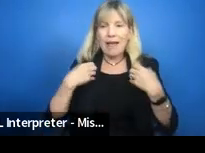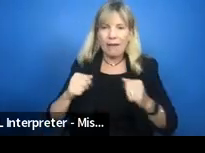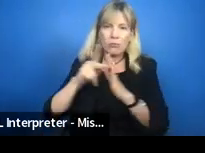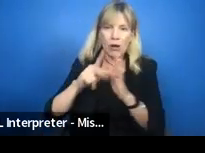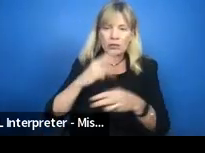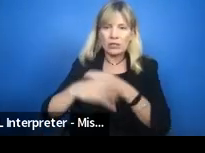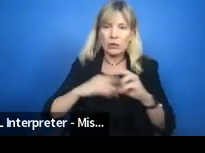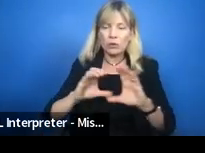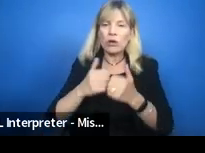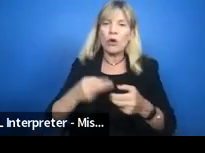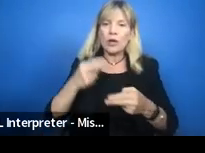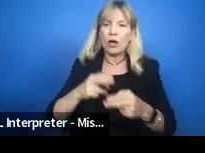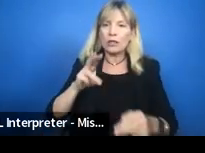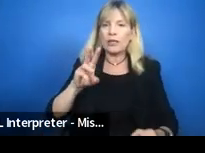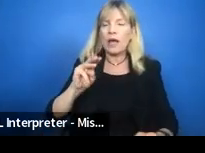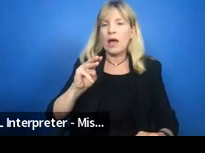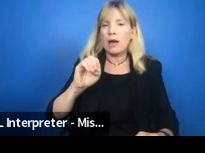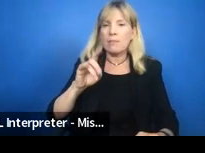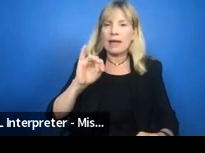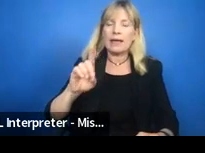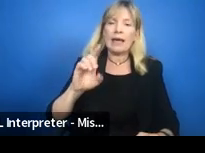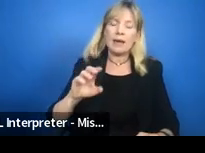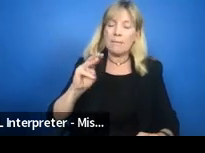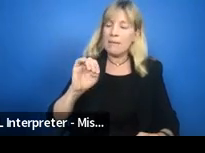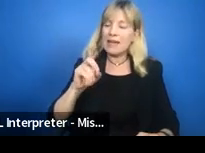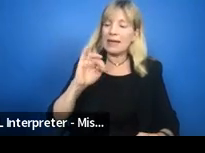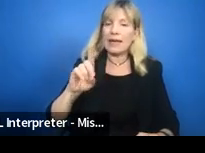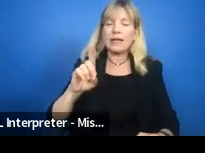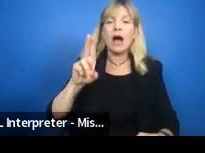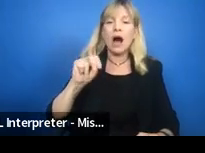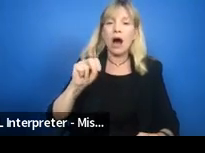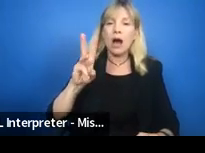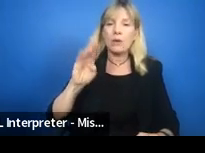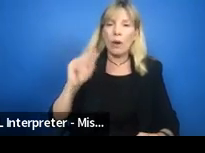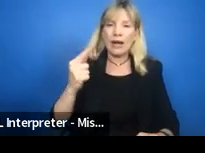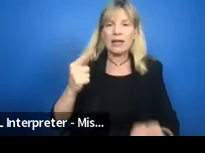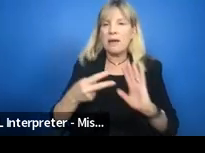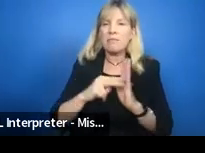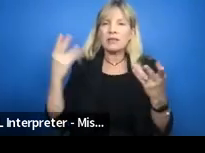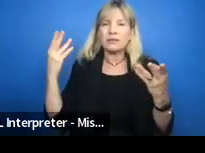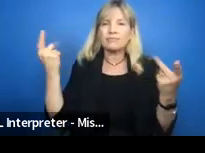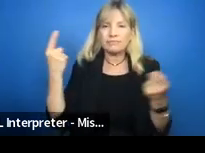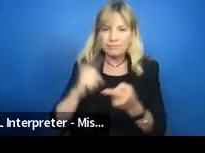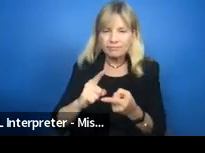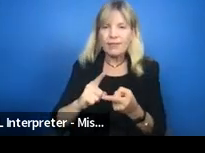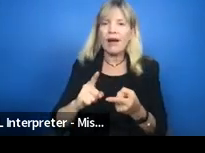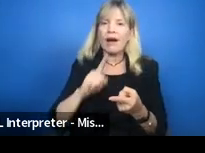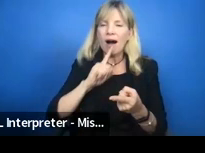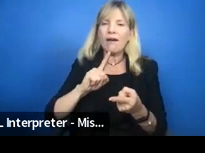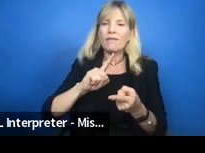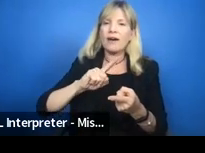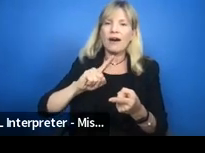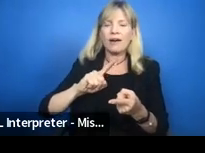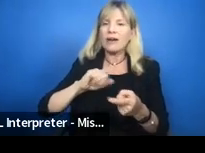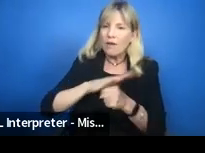world, as Medicaid unwinding, or the end of Medicaid continuous coverage, which was in place during the height of the